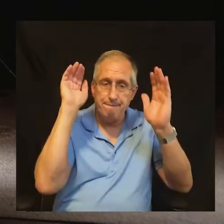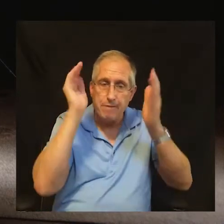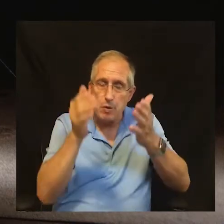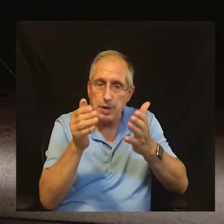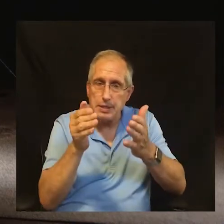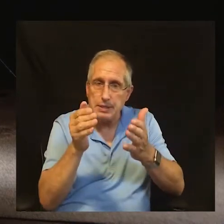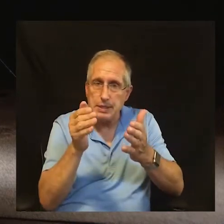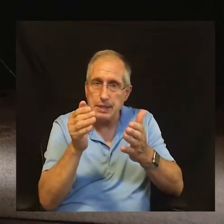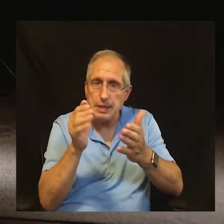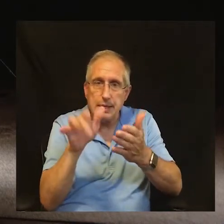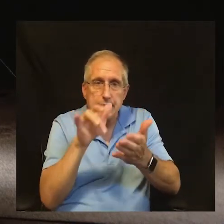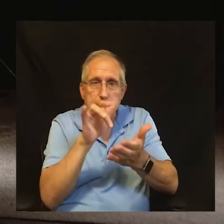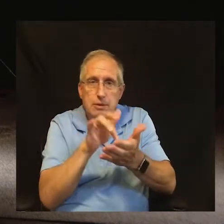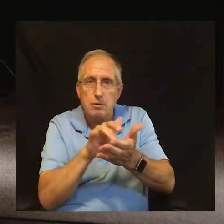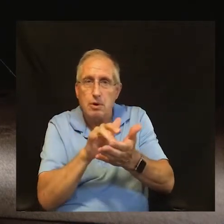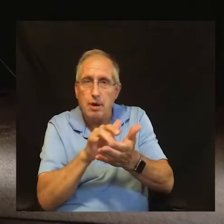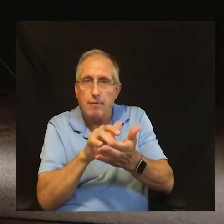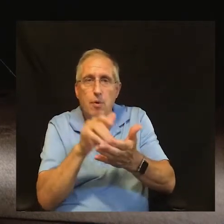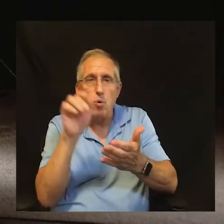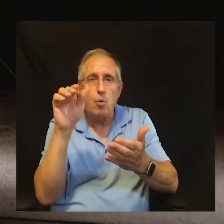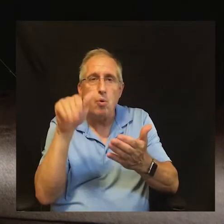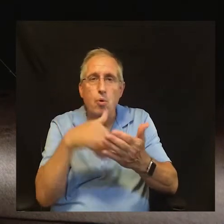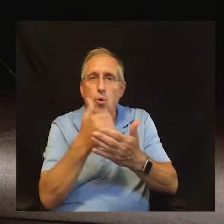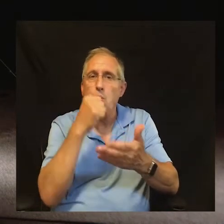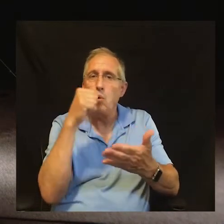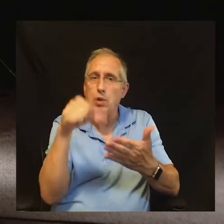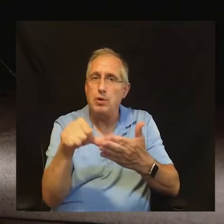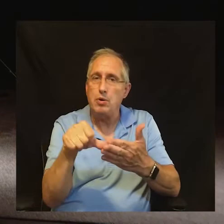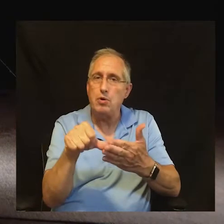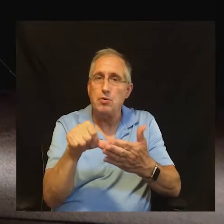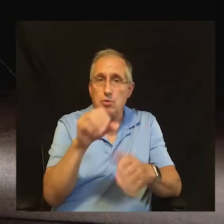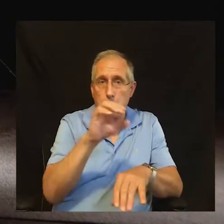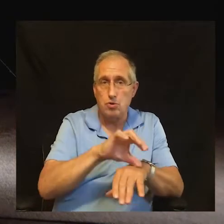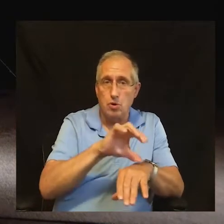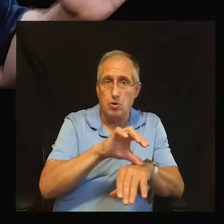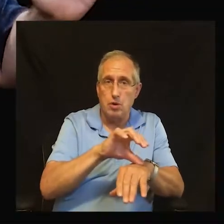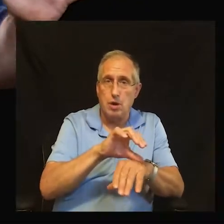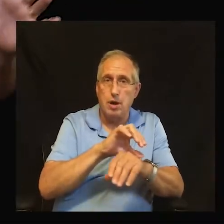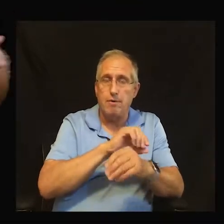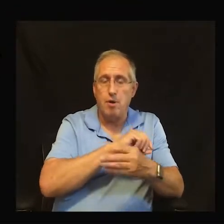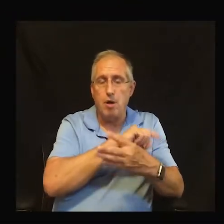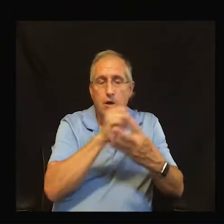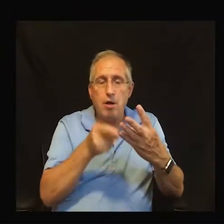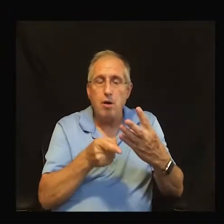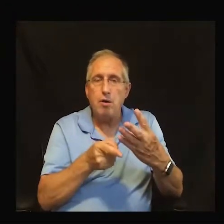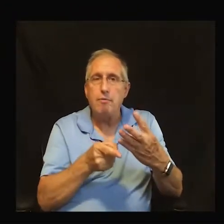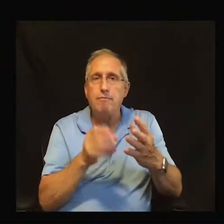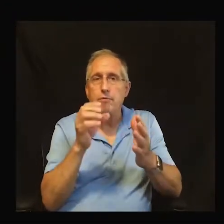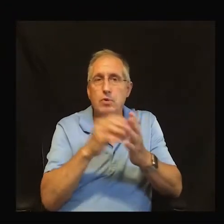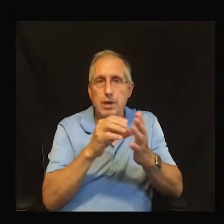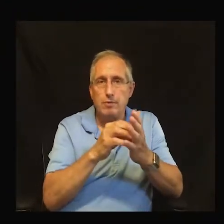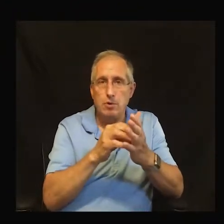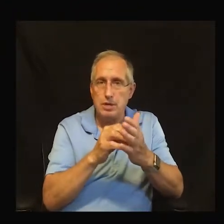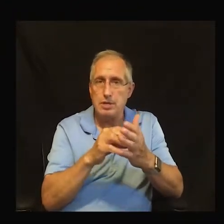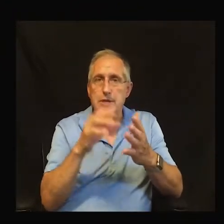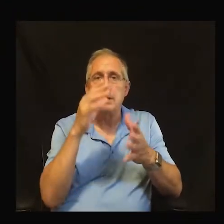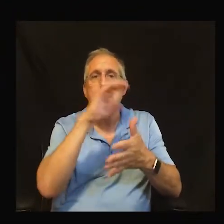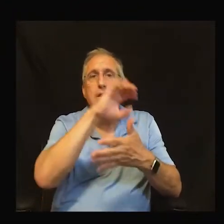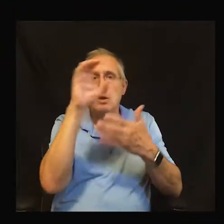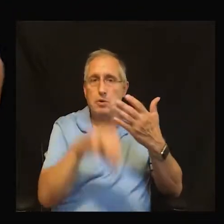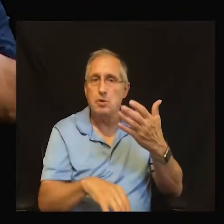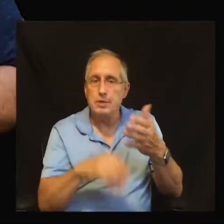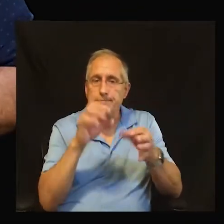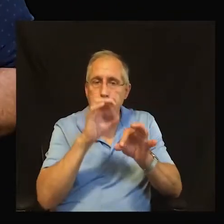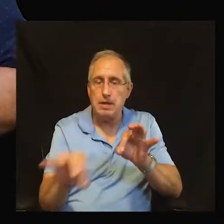the entire letter to the Philippian church. Of all four chapters, this is a conclusion